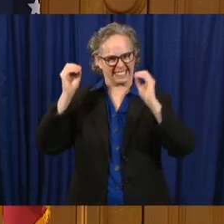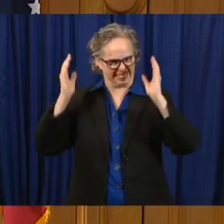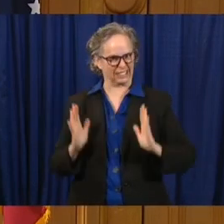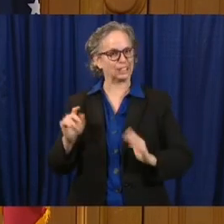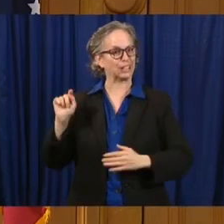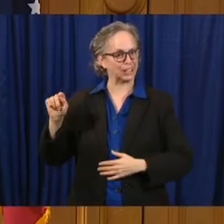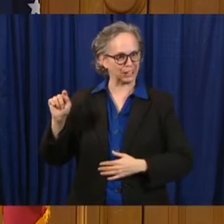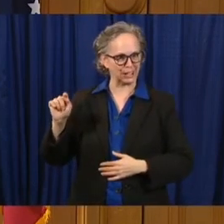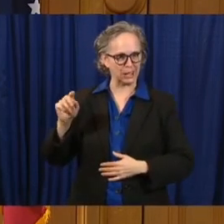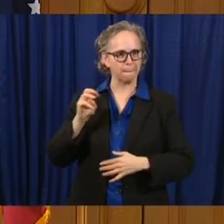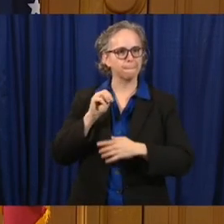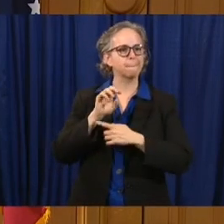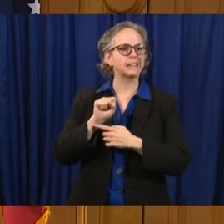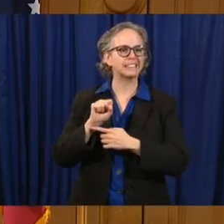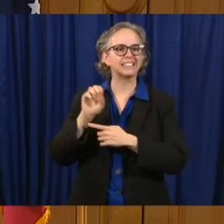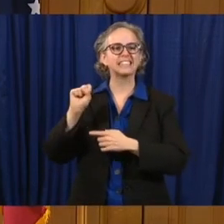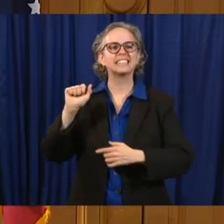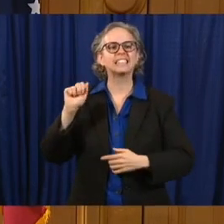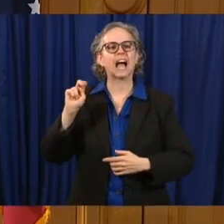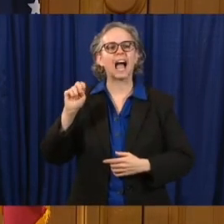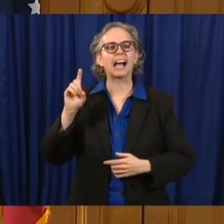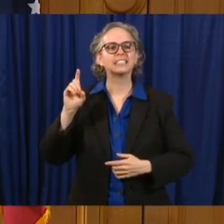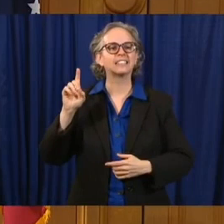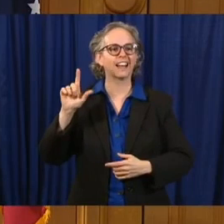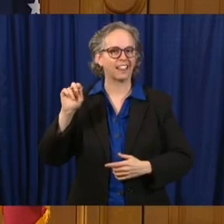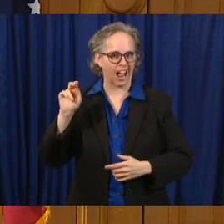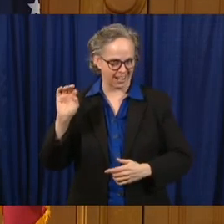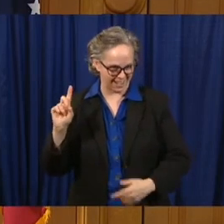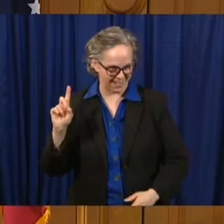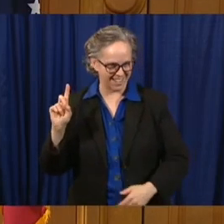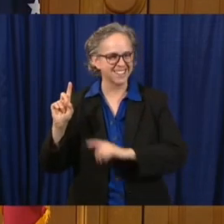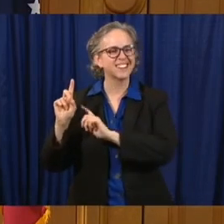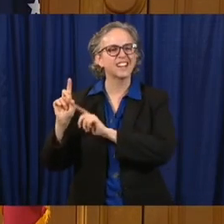15-year-old daughter, Addison, did these.